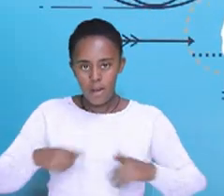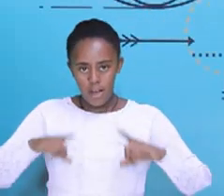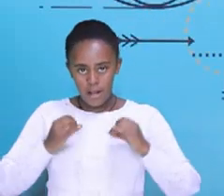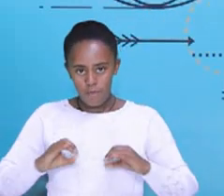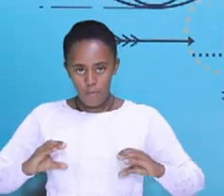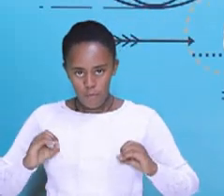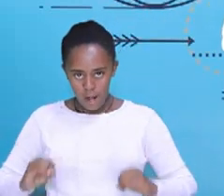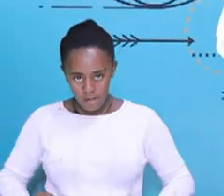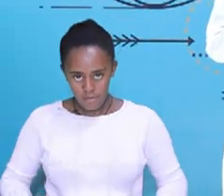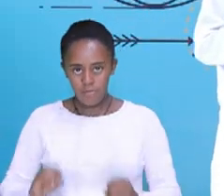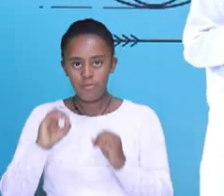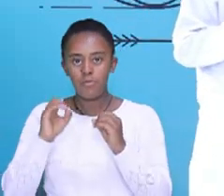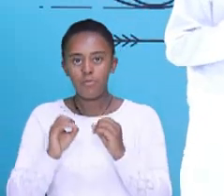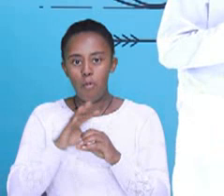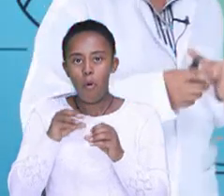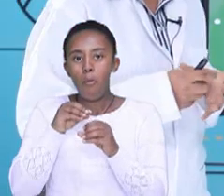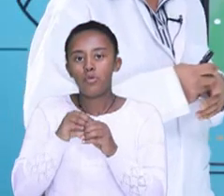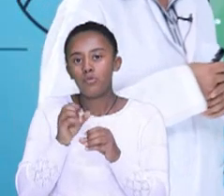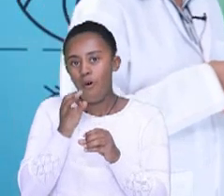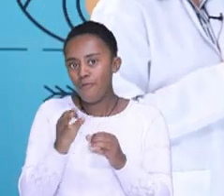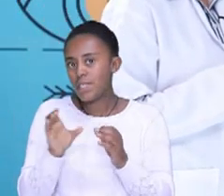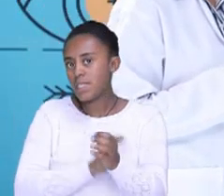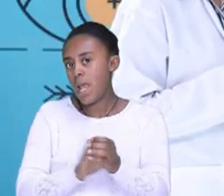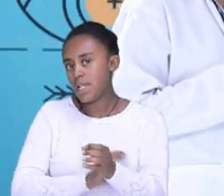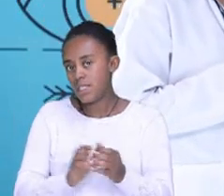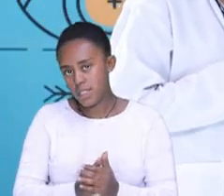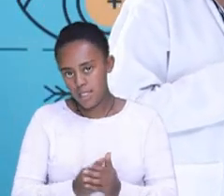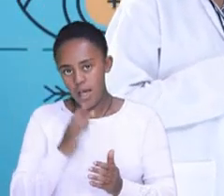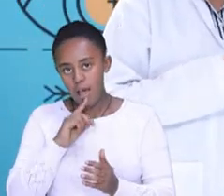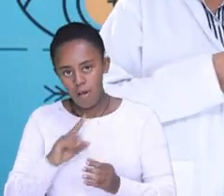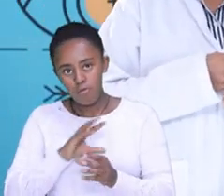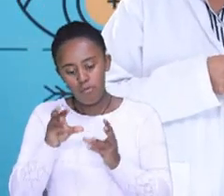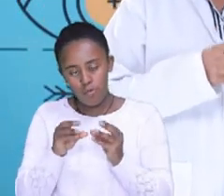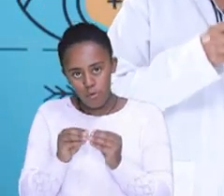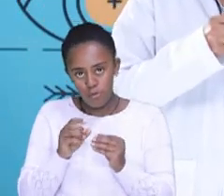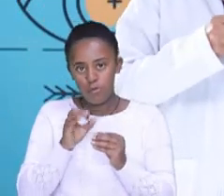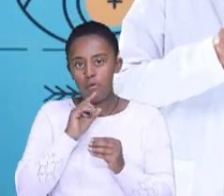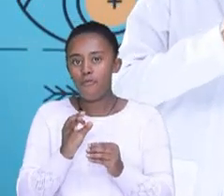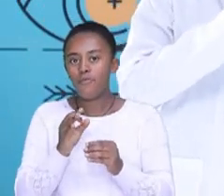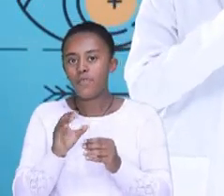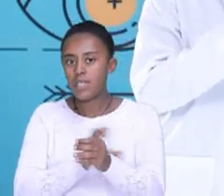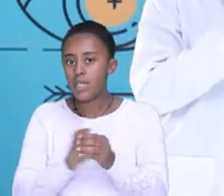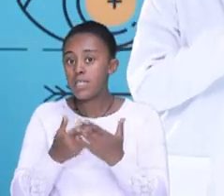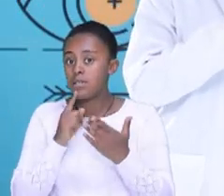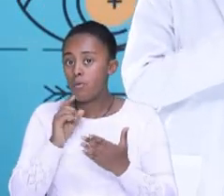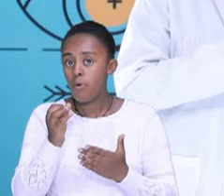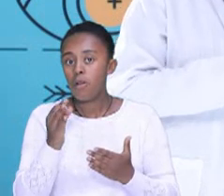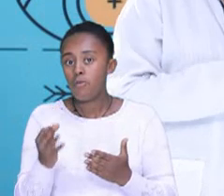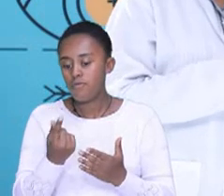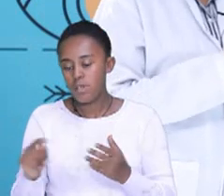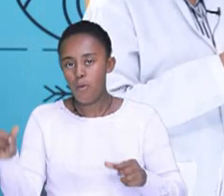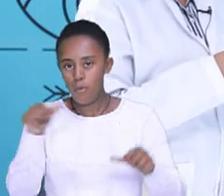organisms are composed of cells. All living organisms are composed of cells, and this is one of